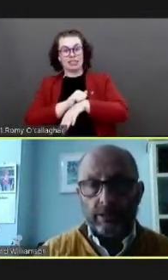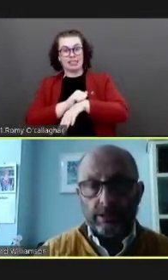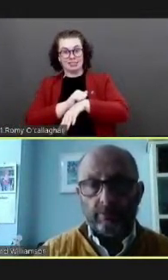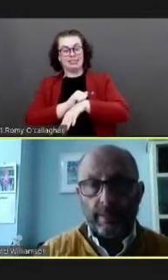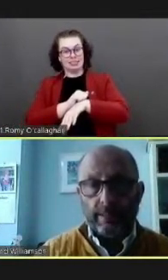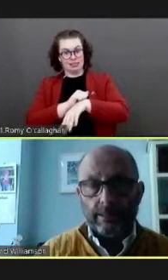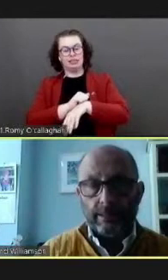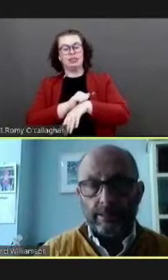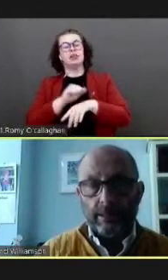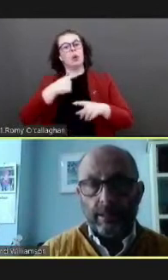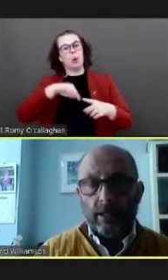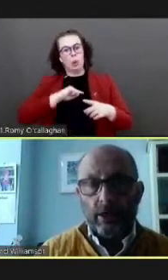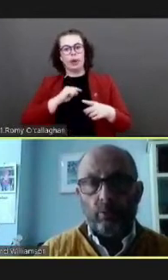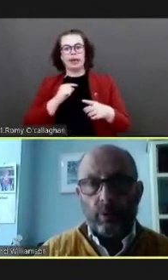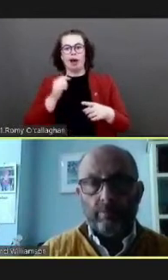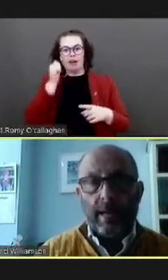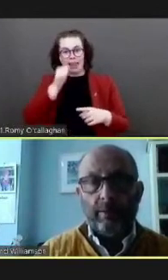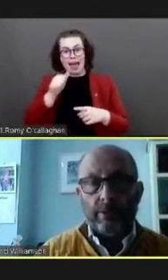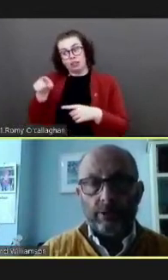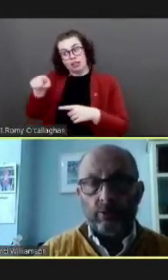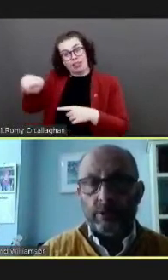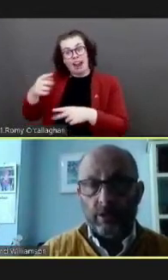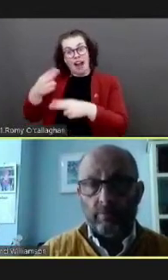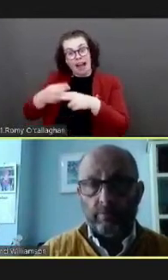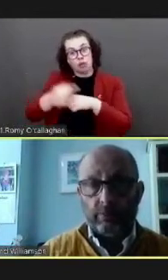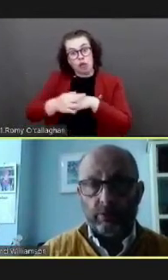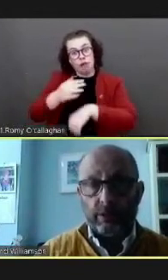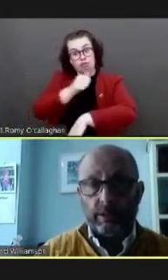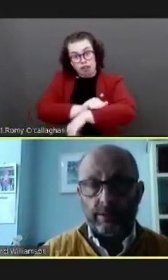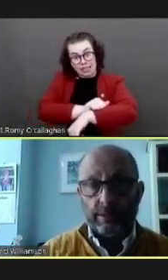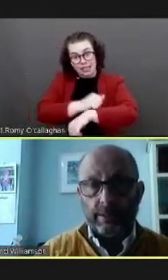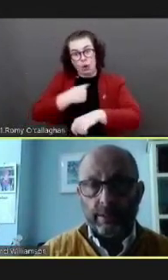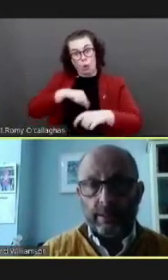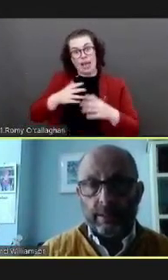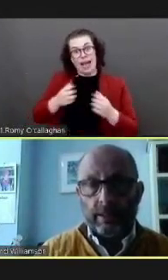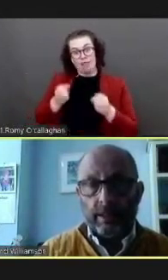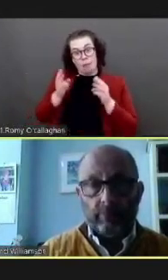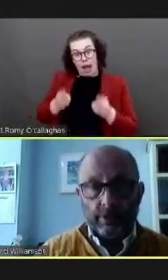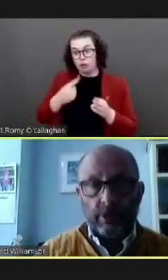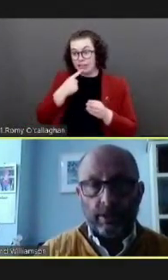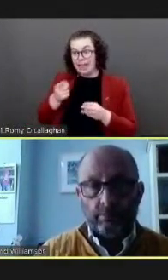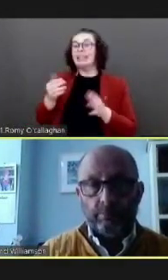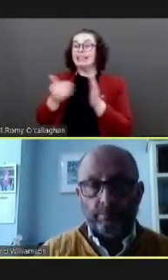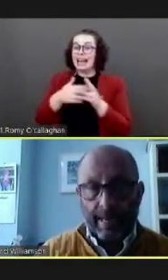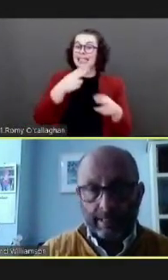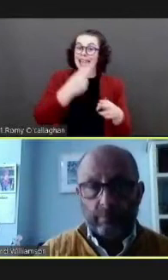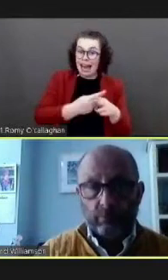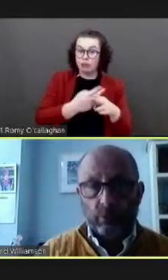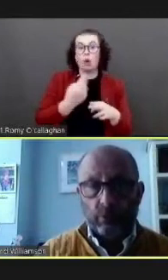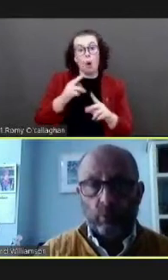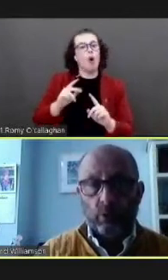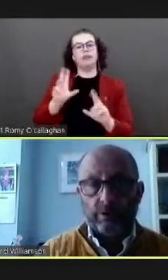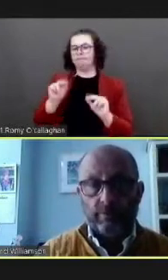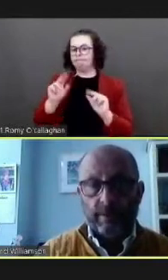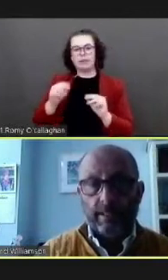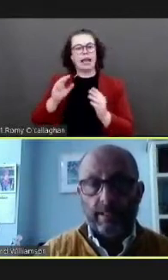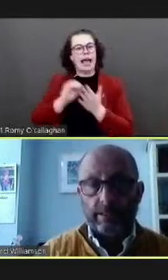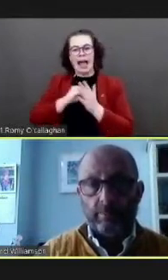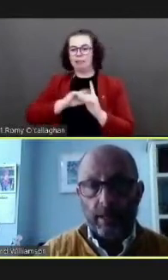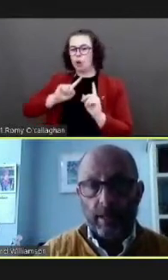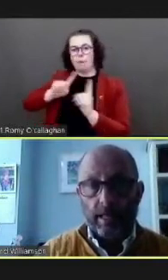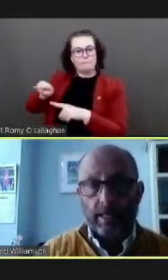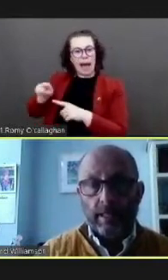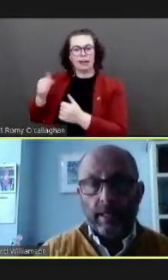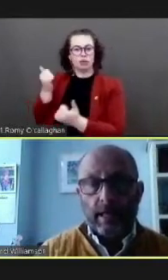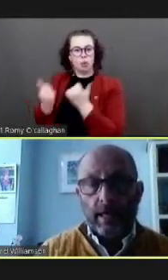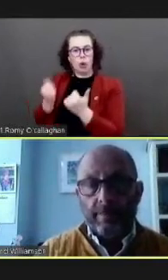a legislative basis, with the powers to return people to custody and return them back before the courts for failure